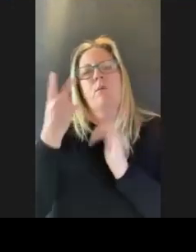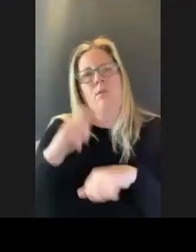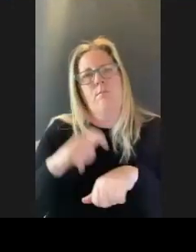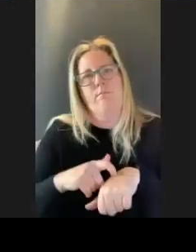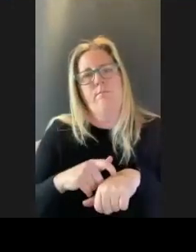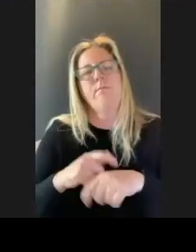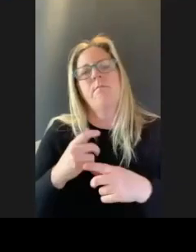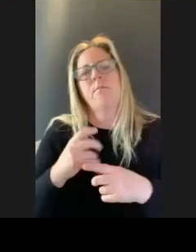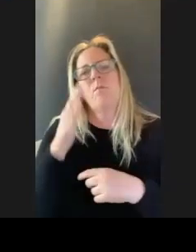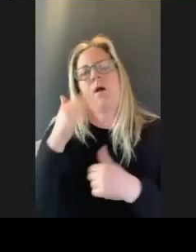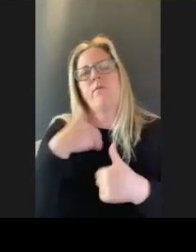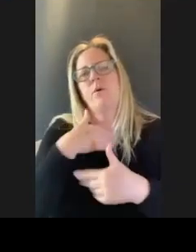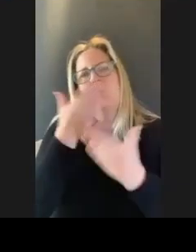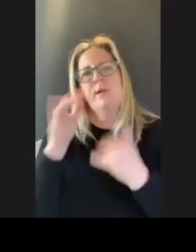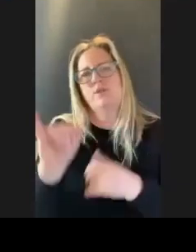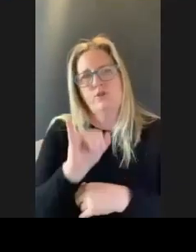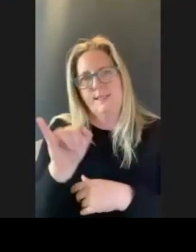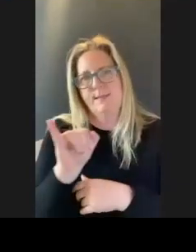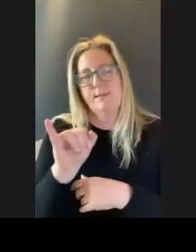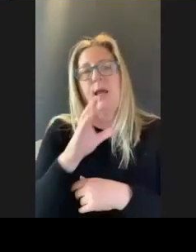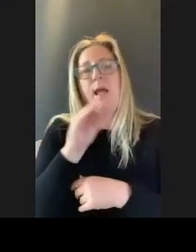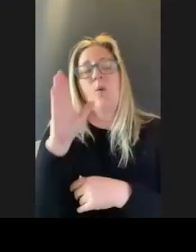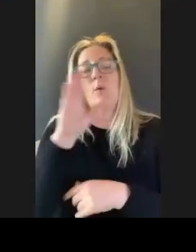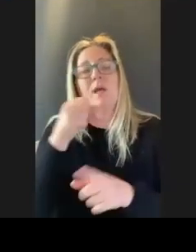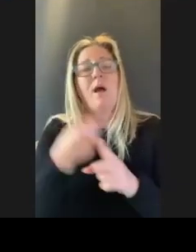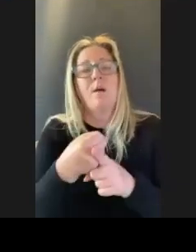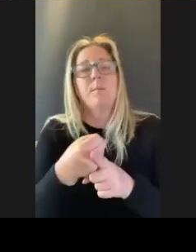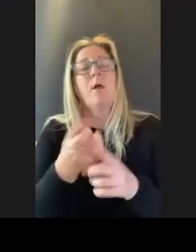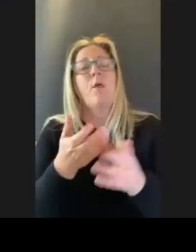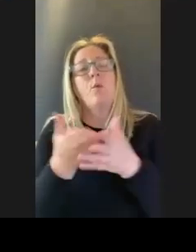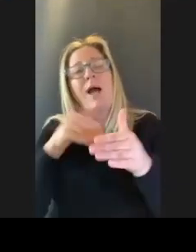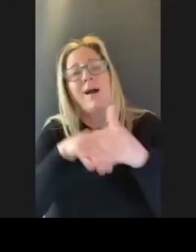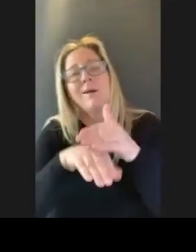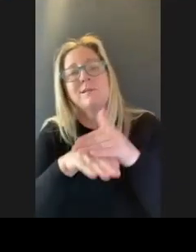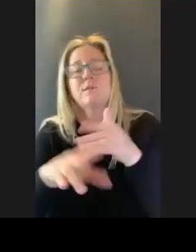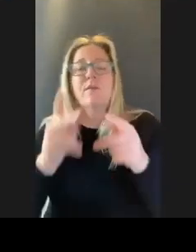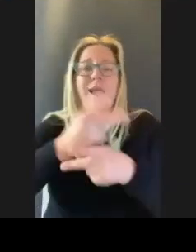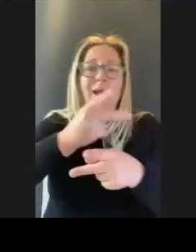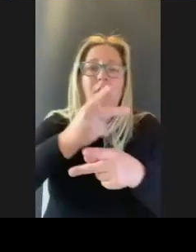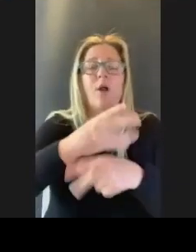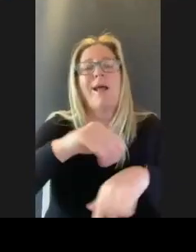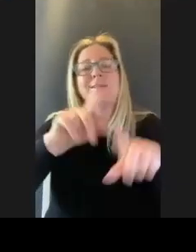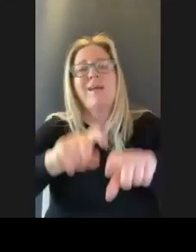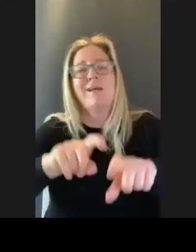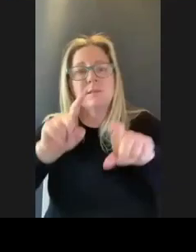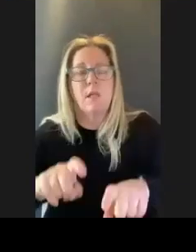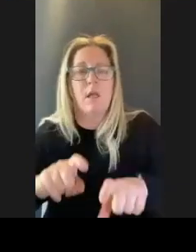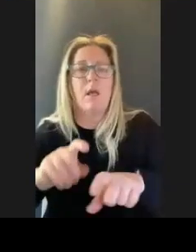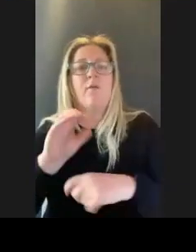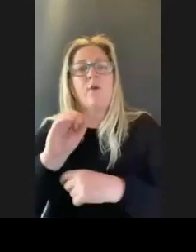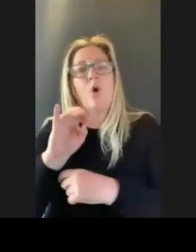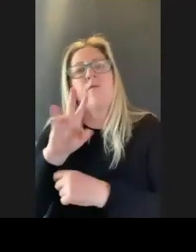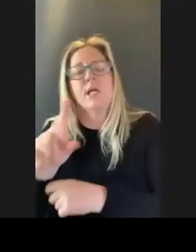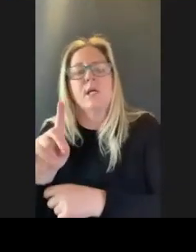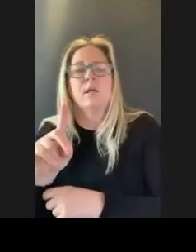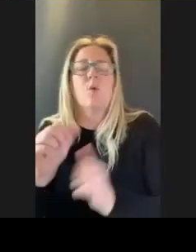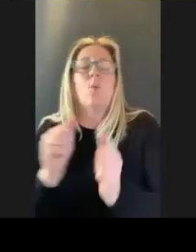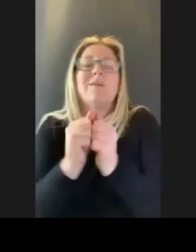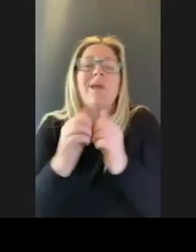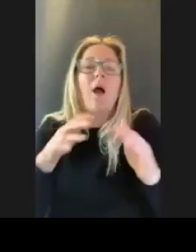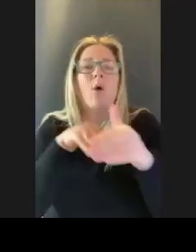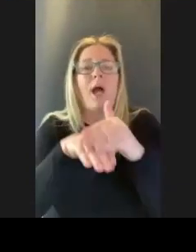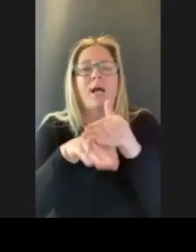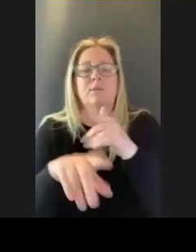also be impacted through access of care and testing during COVID-19 without access to